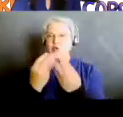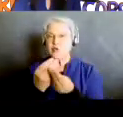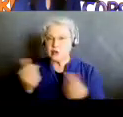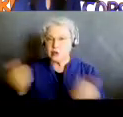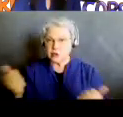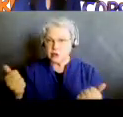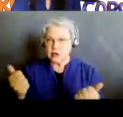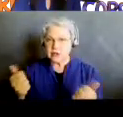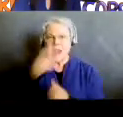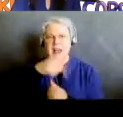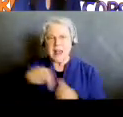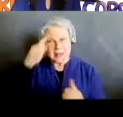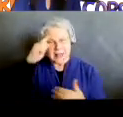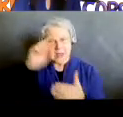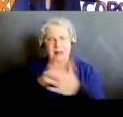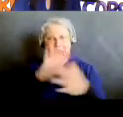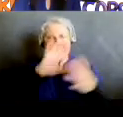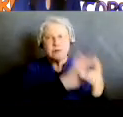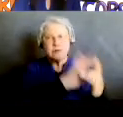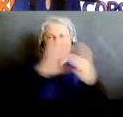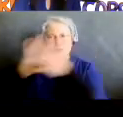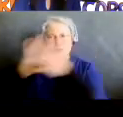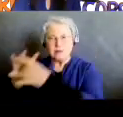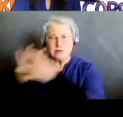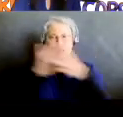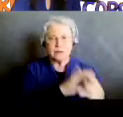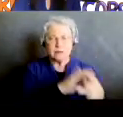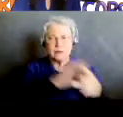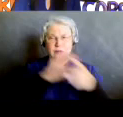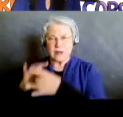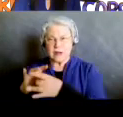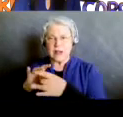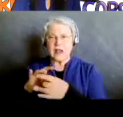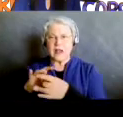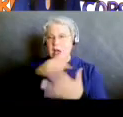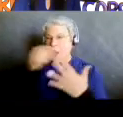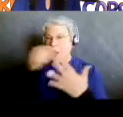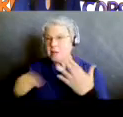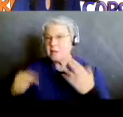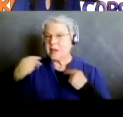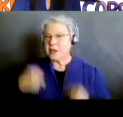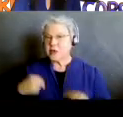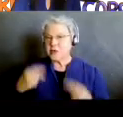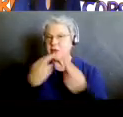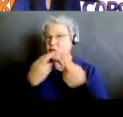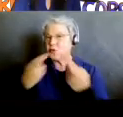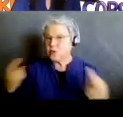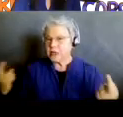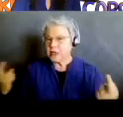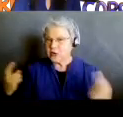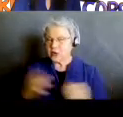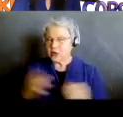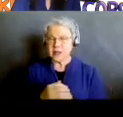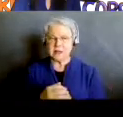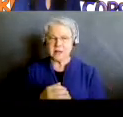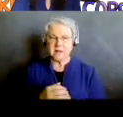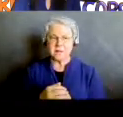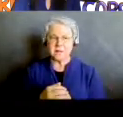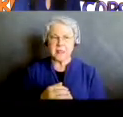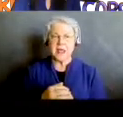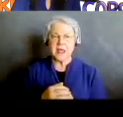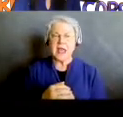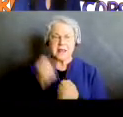affiliation with each other through reciprocal obligations among humans and resources, and one that sees